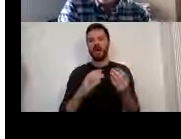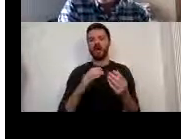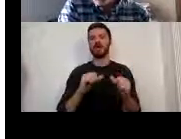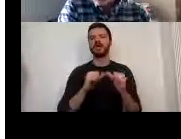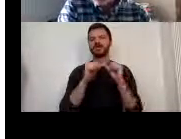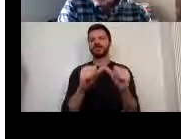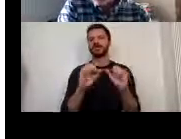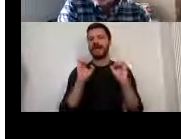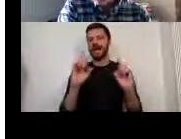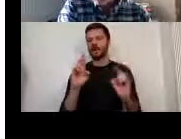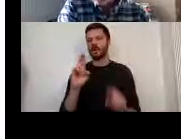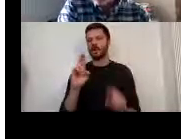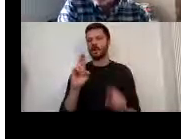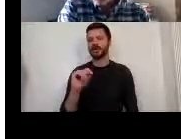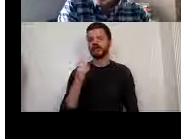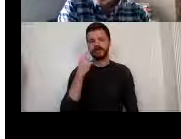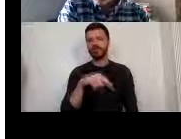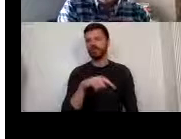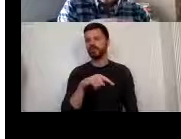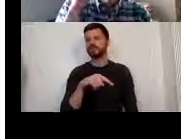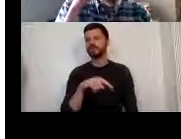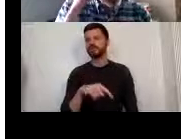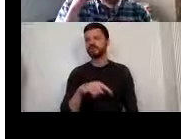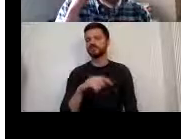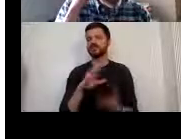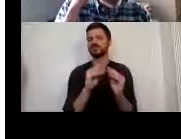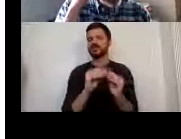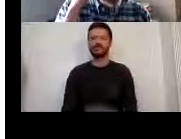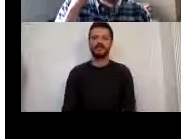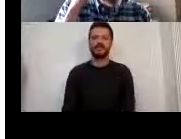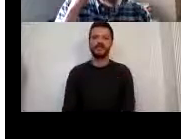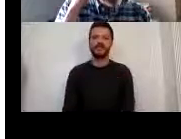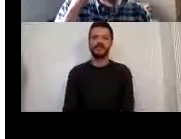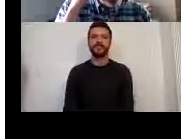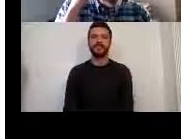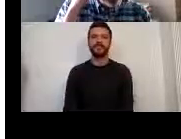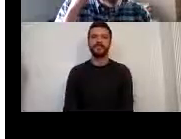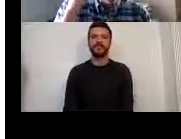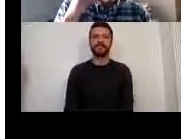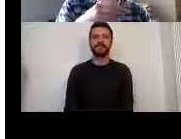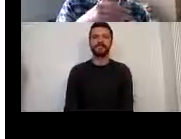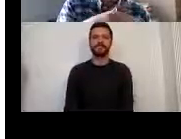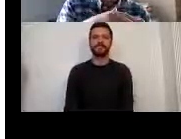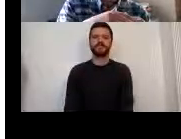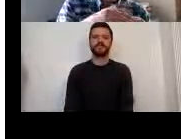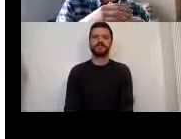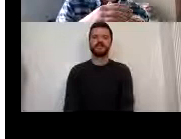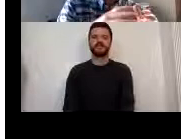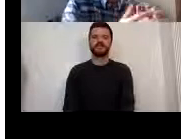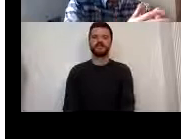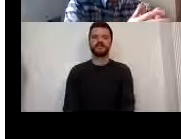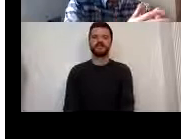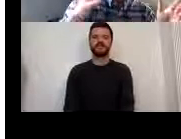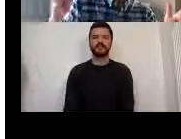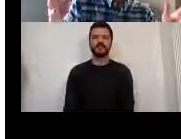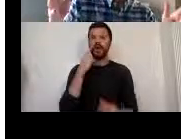credit in the context of these sessions. While we thought it was going to be really important for prescribers to be